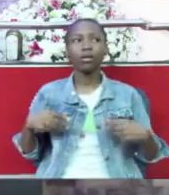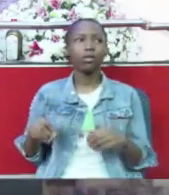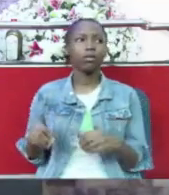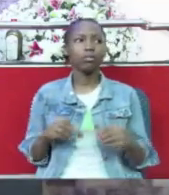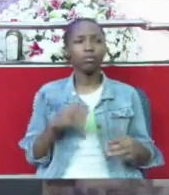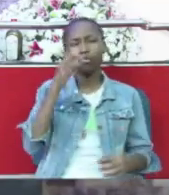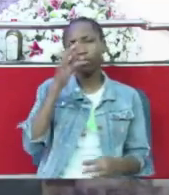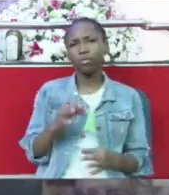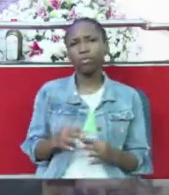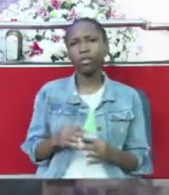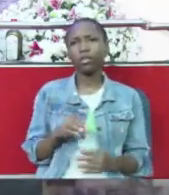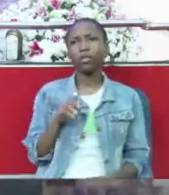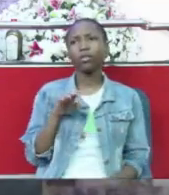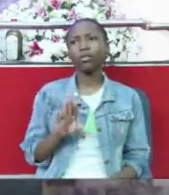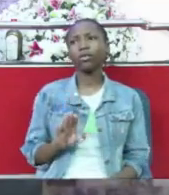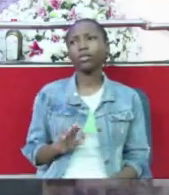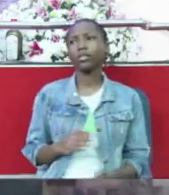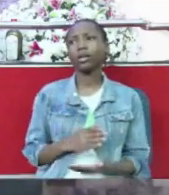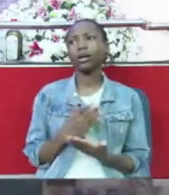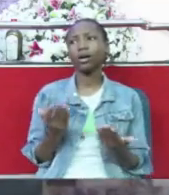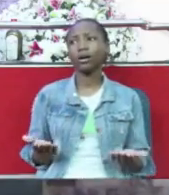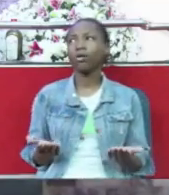them?